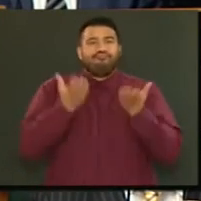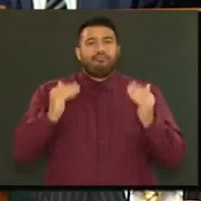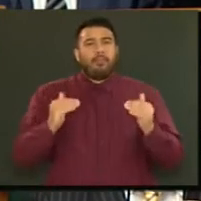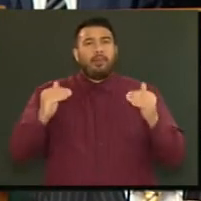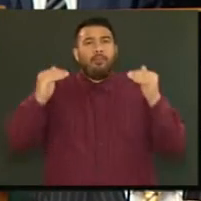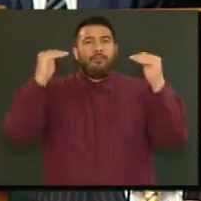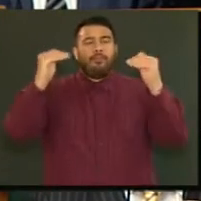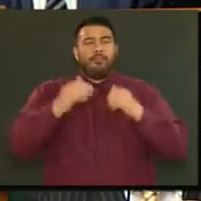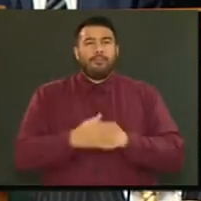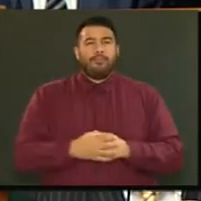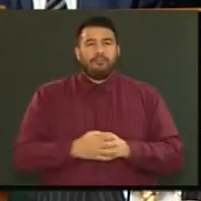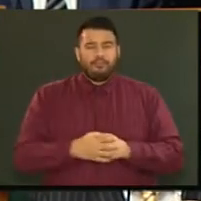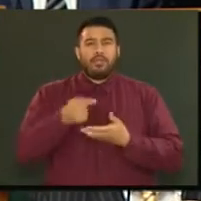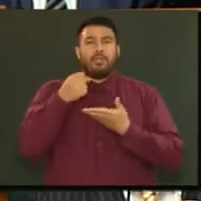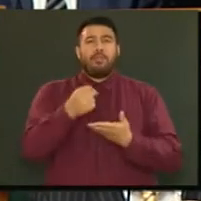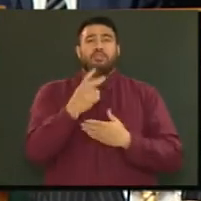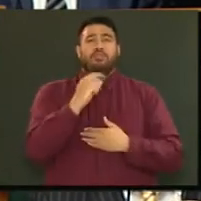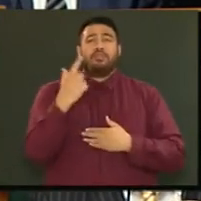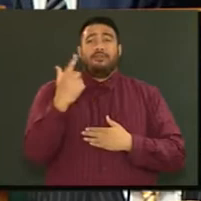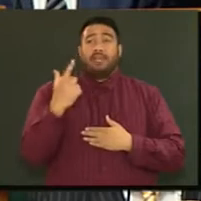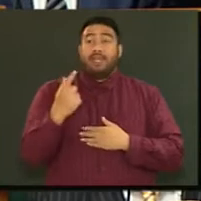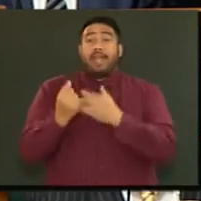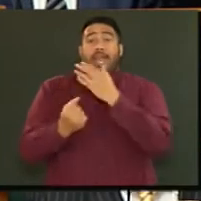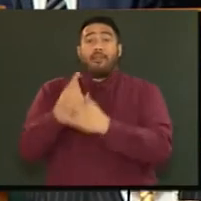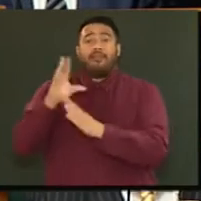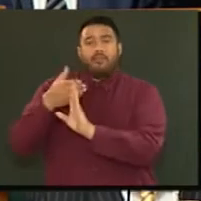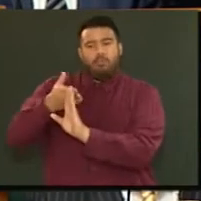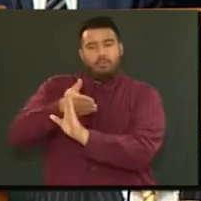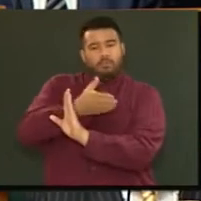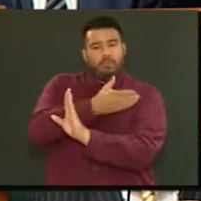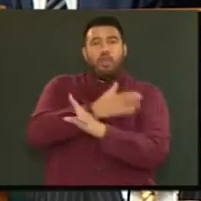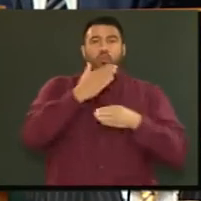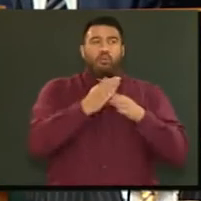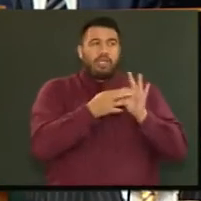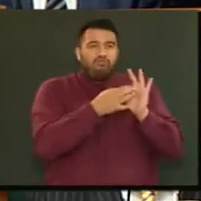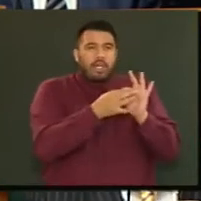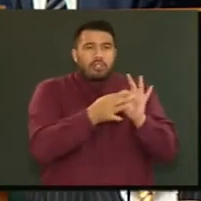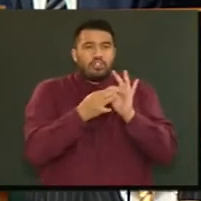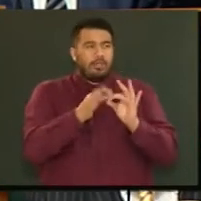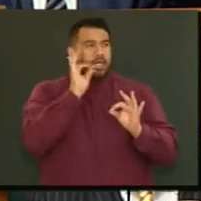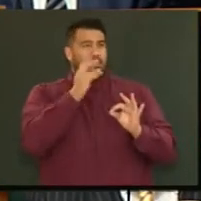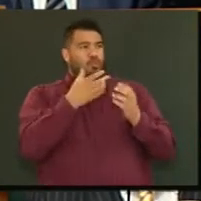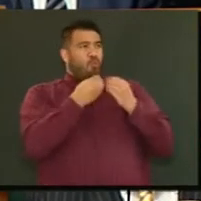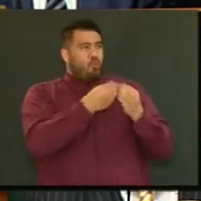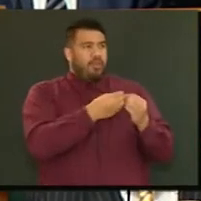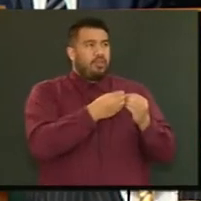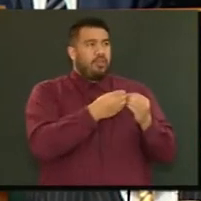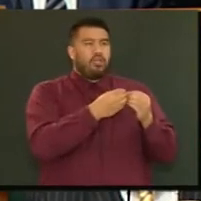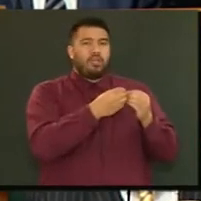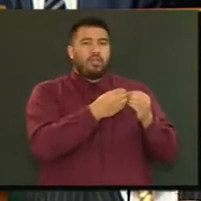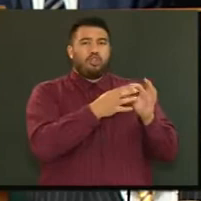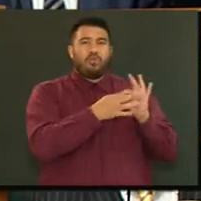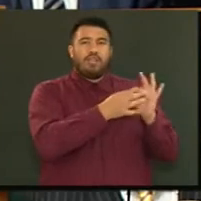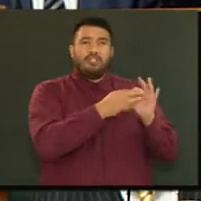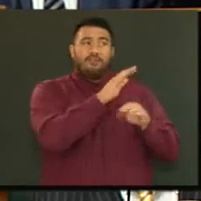Budget 2017 is possible because of the constructive working relationships the National Party has with United Future, the